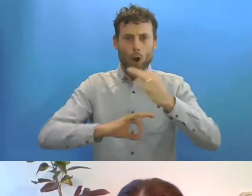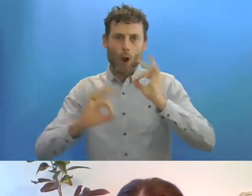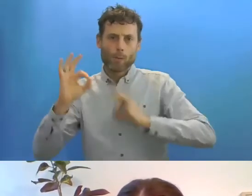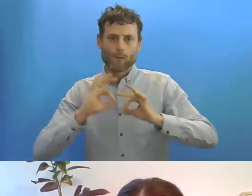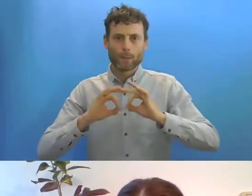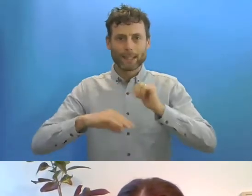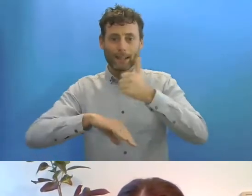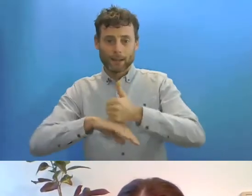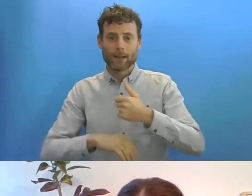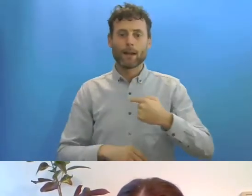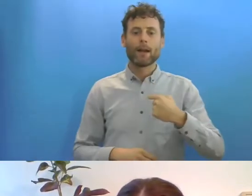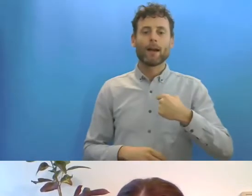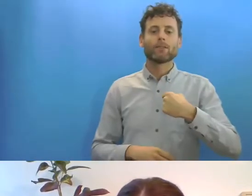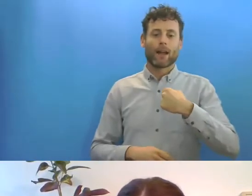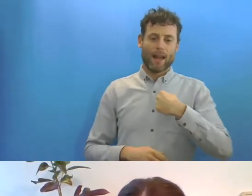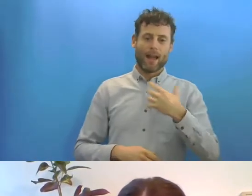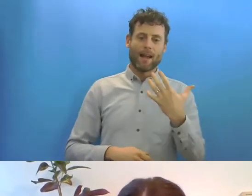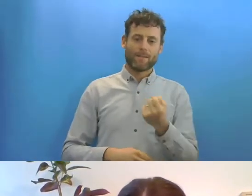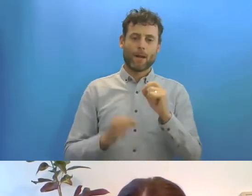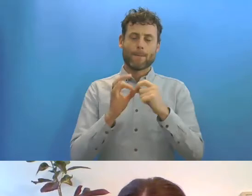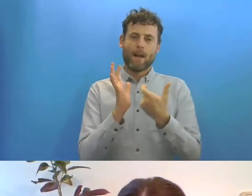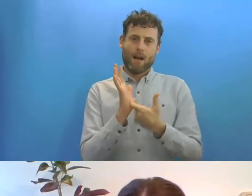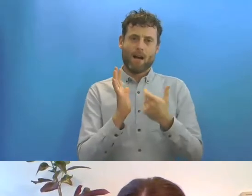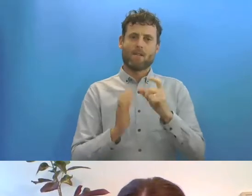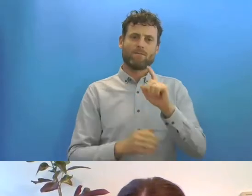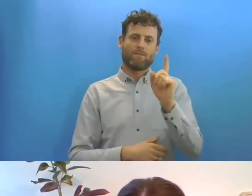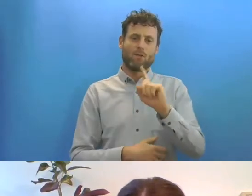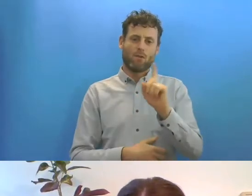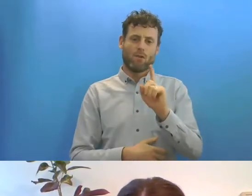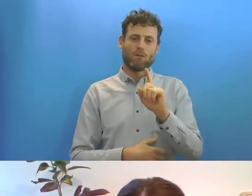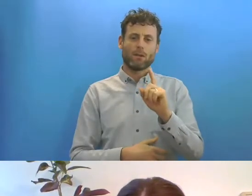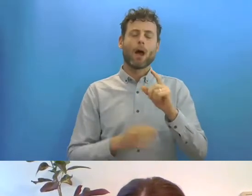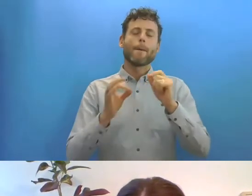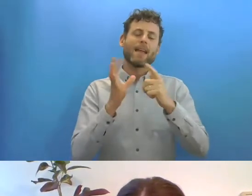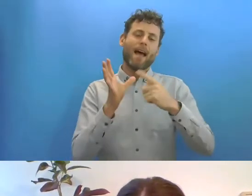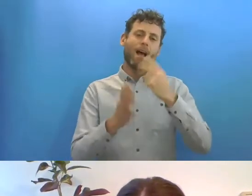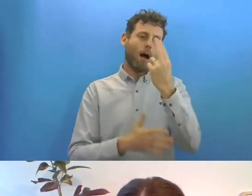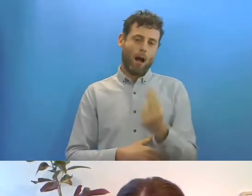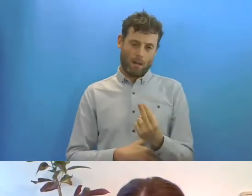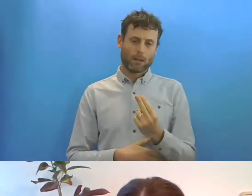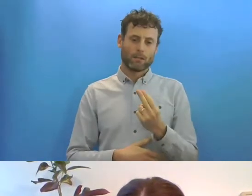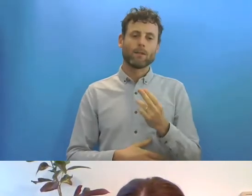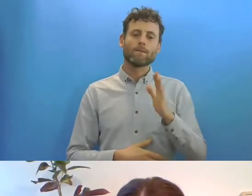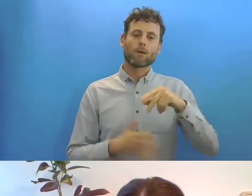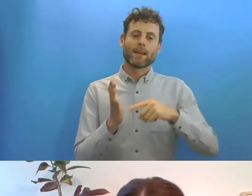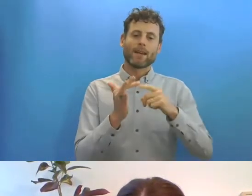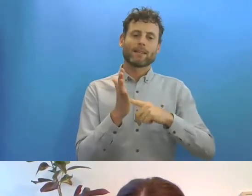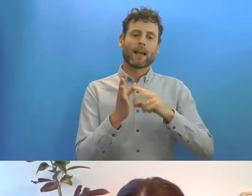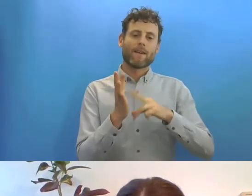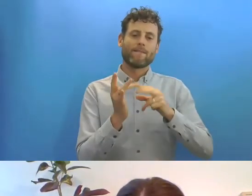from Tel Aviv University and an MA in performance from Central St. Martins.